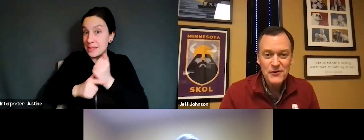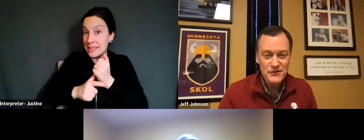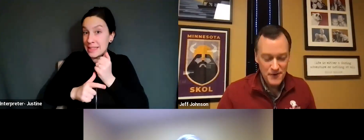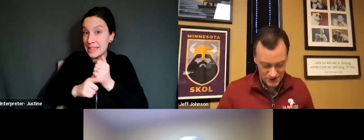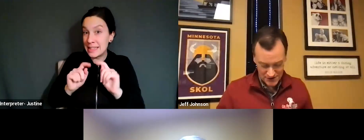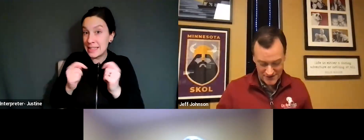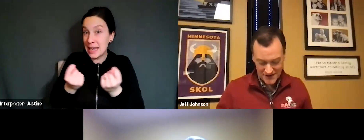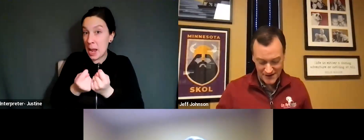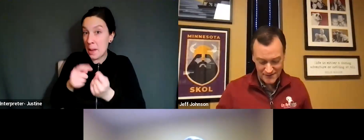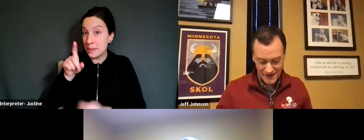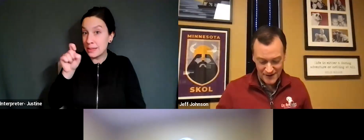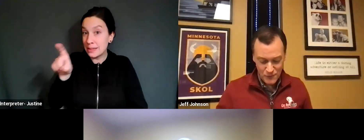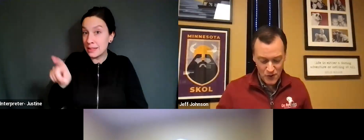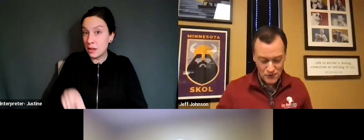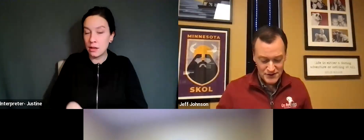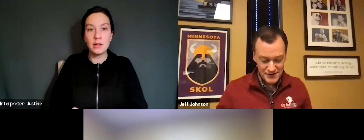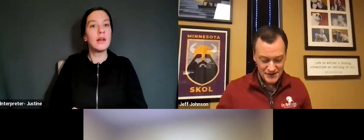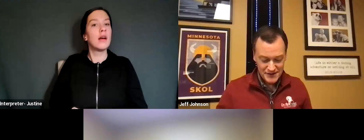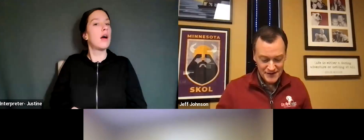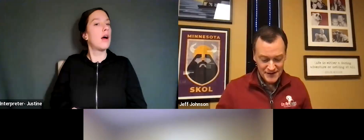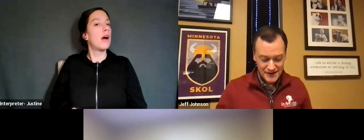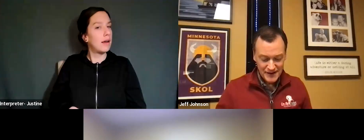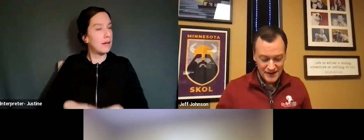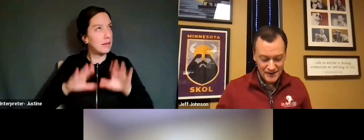Oh, that's a great question, and